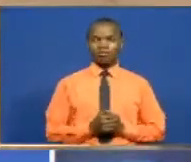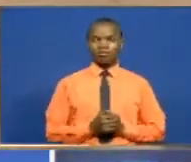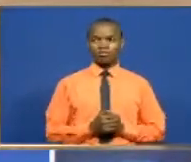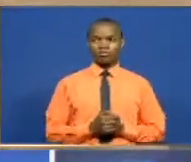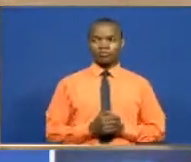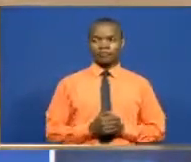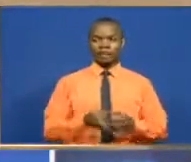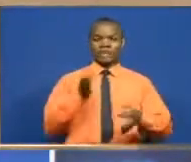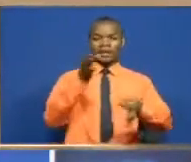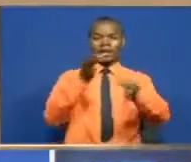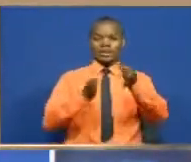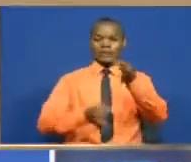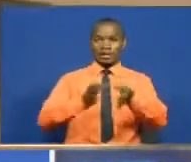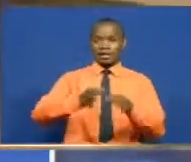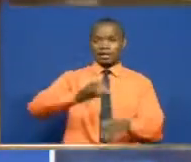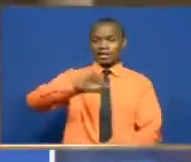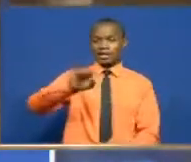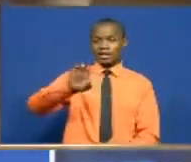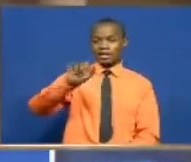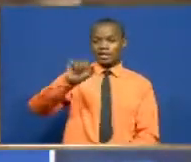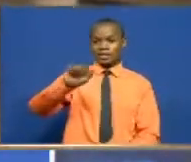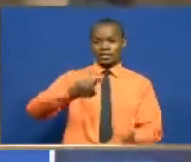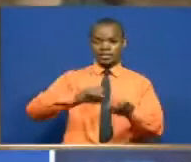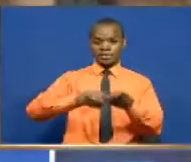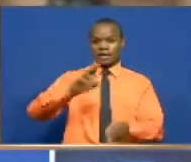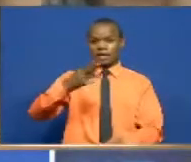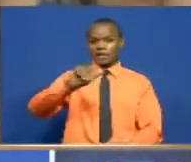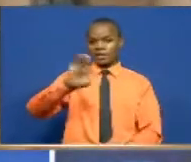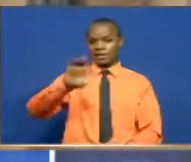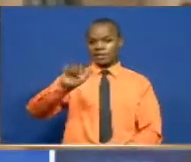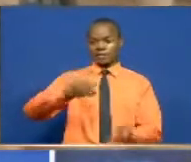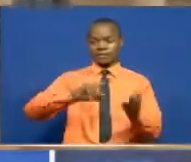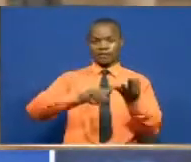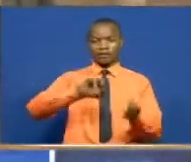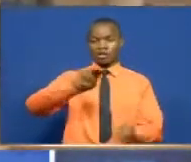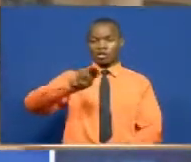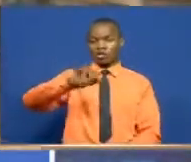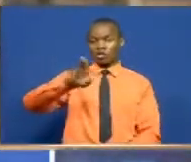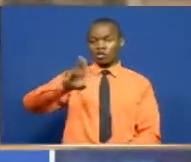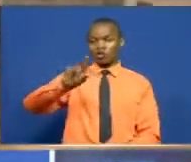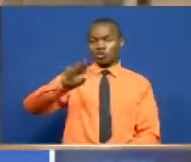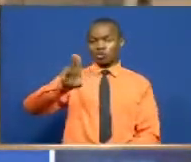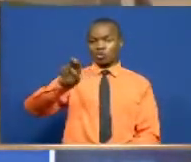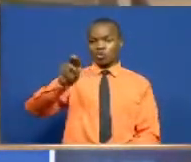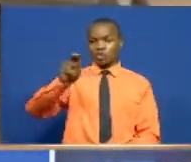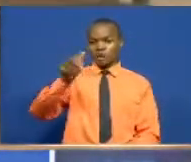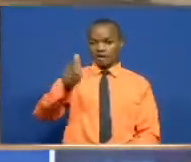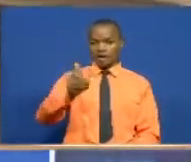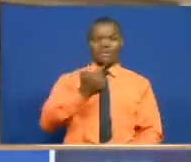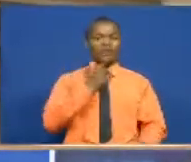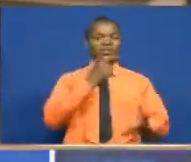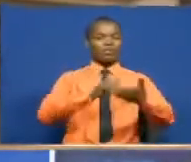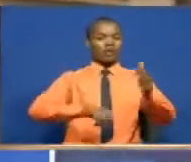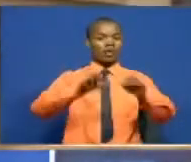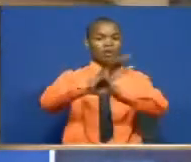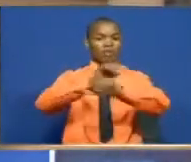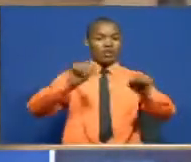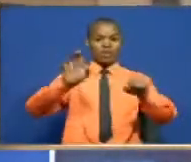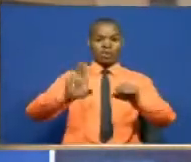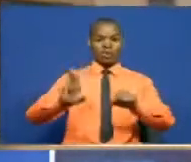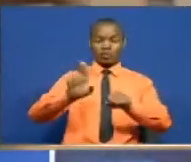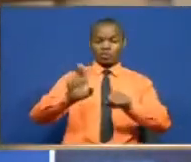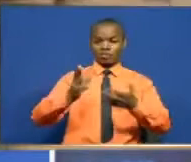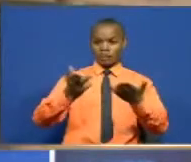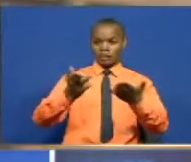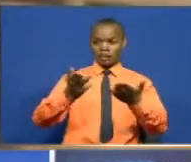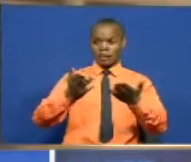Justice J.C. Lesit, Checha Mwita and L.M. Juguna in the ruling said the president acted in contravention of